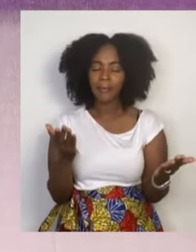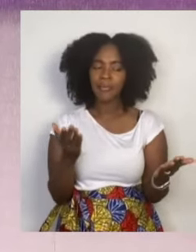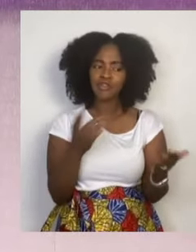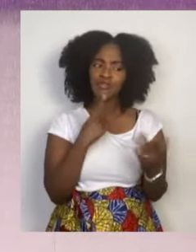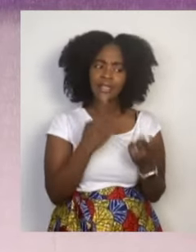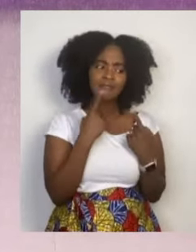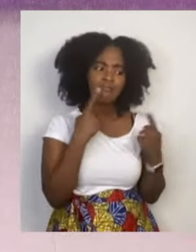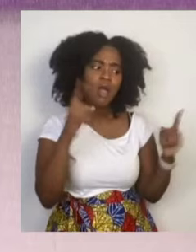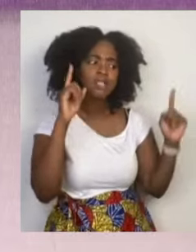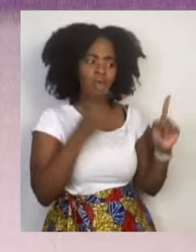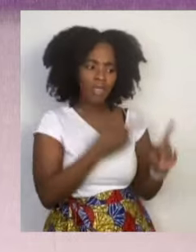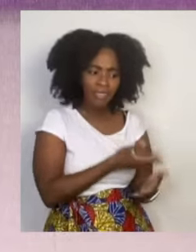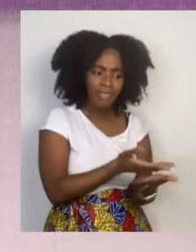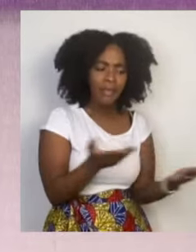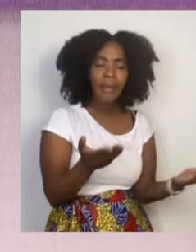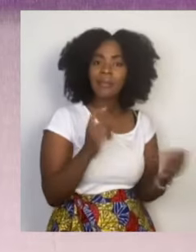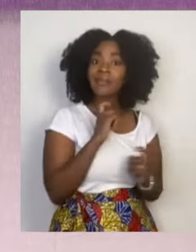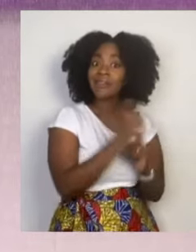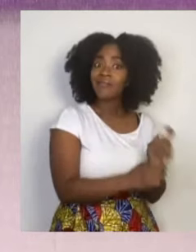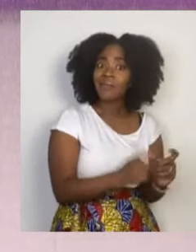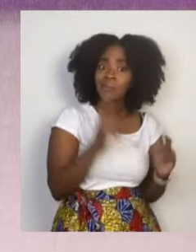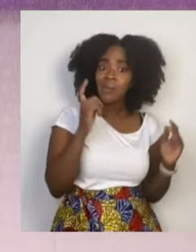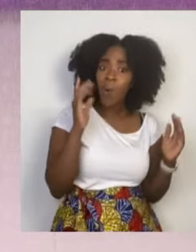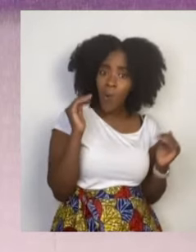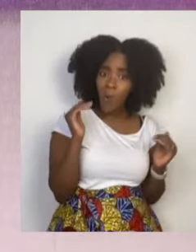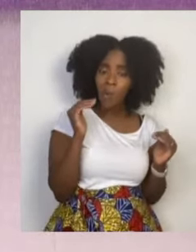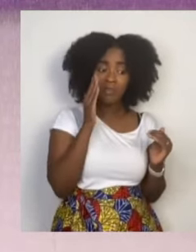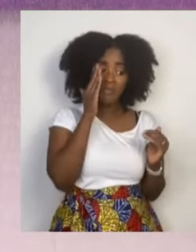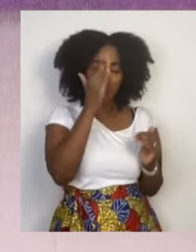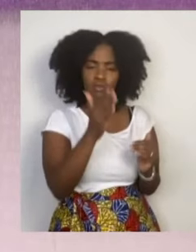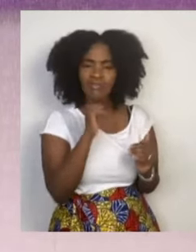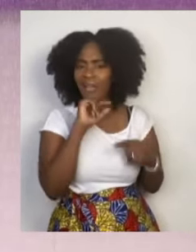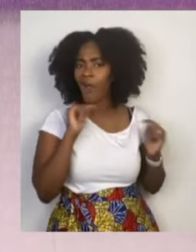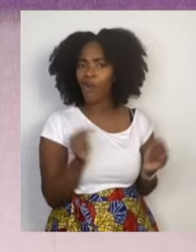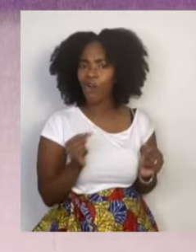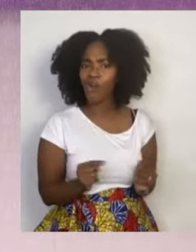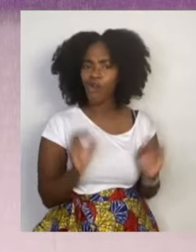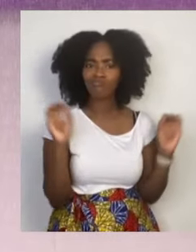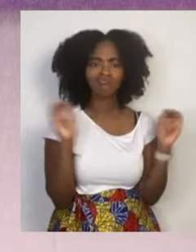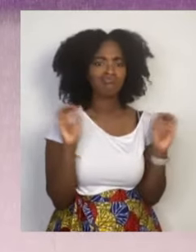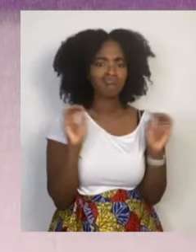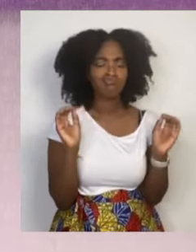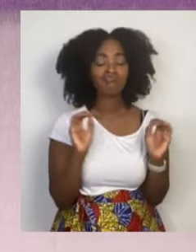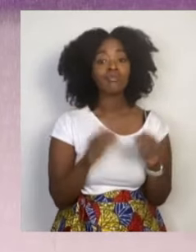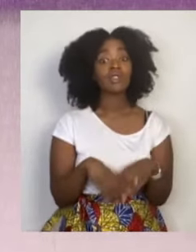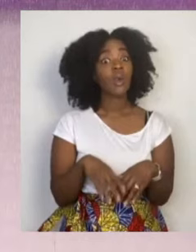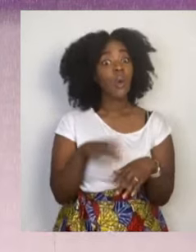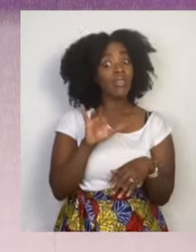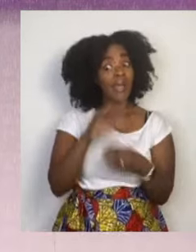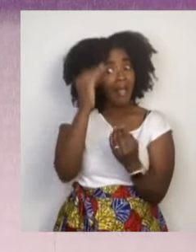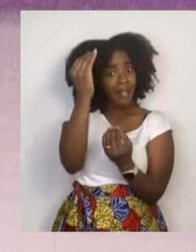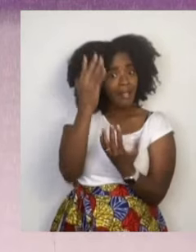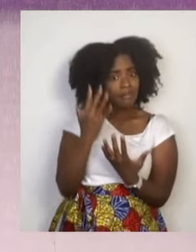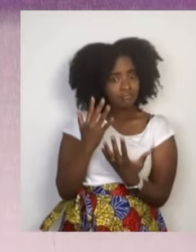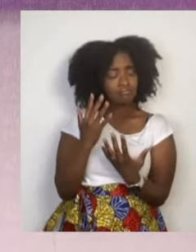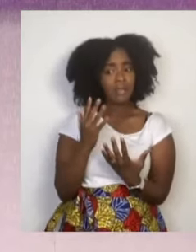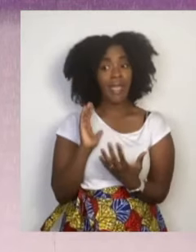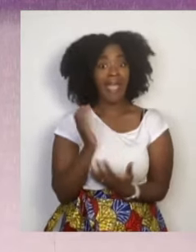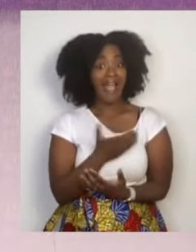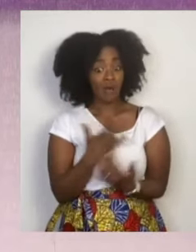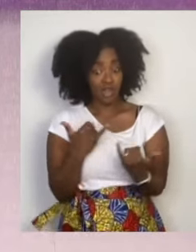give them a future. And what this lets me know is that our current situation is not our